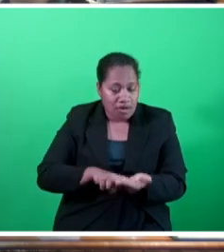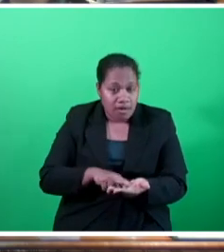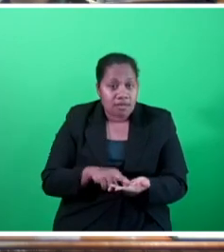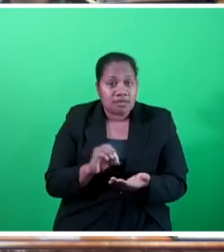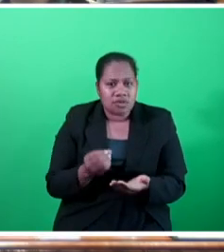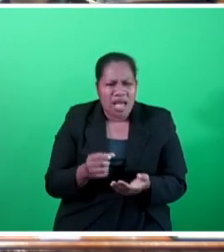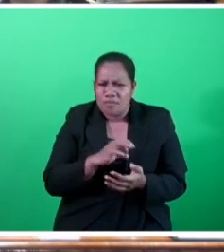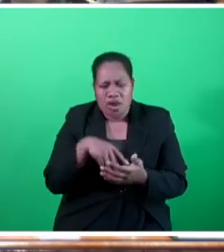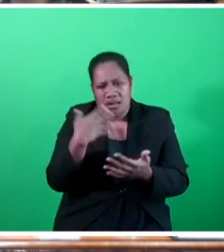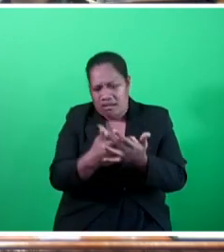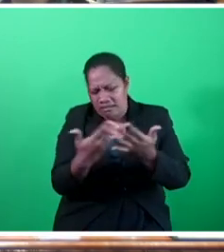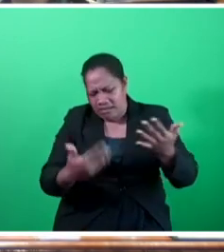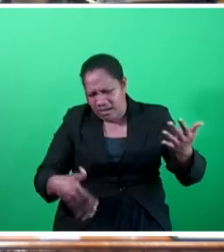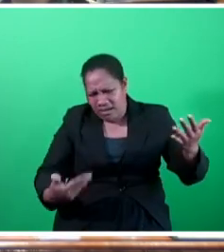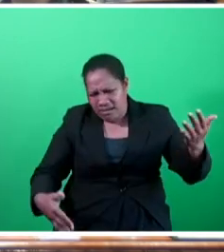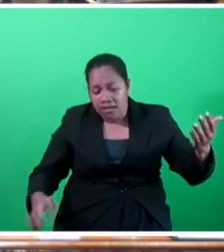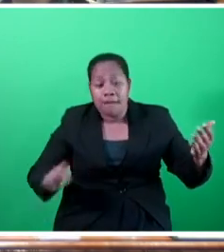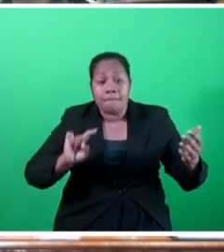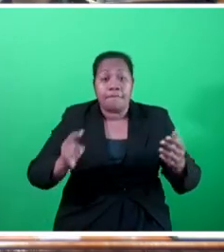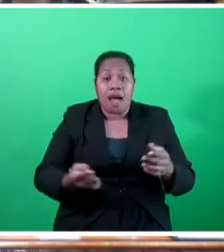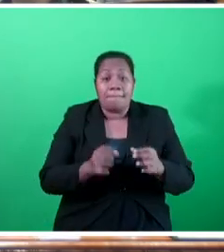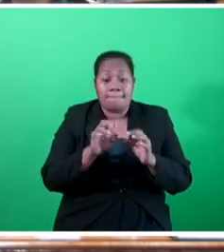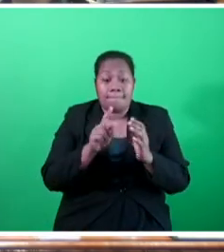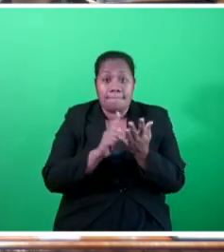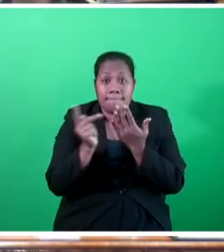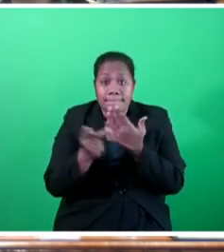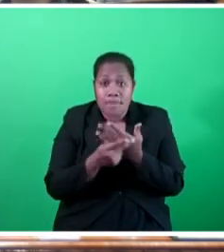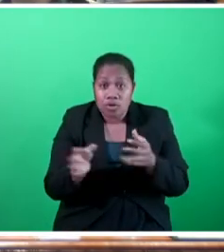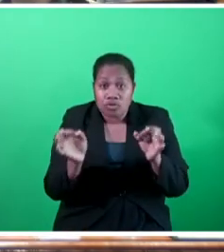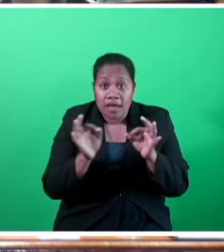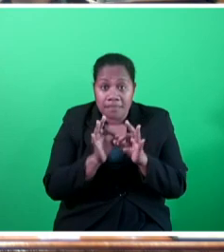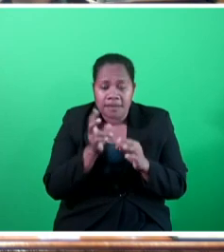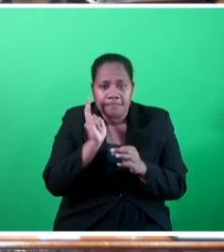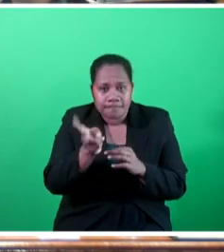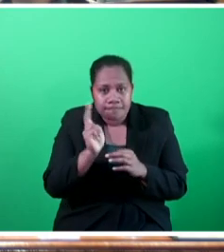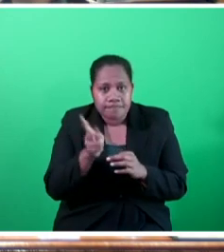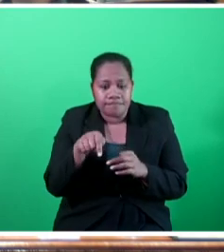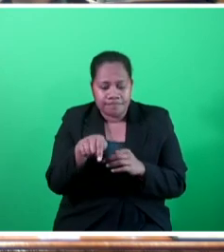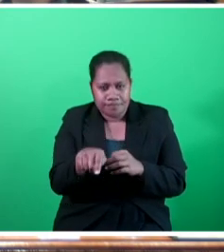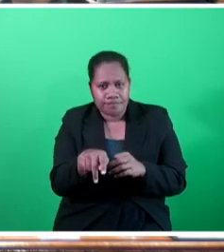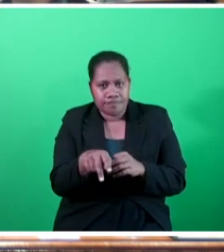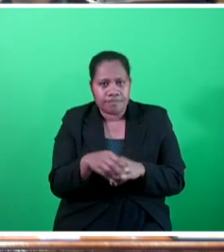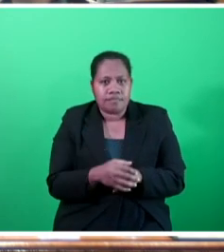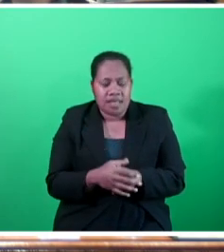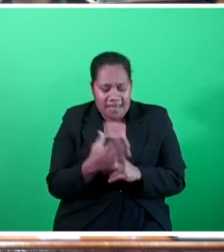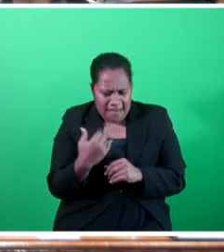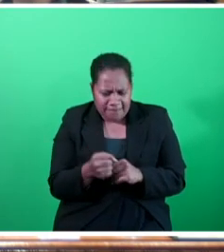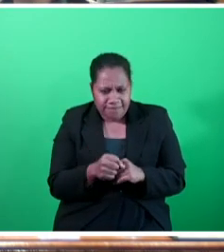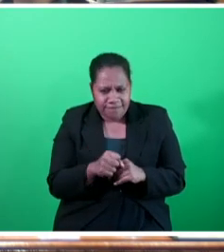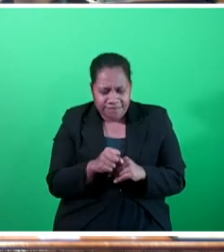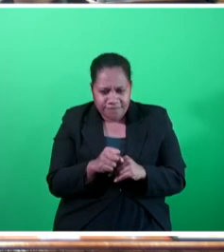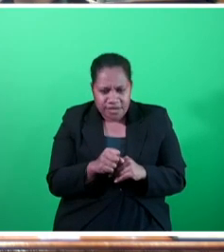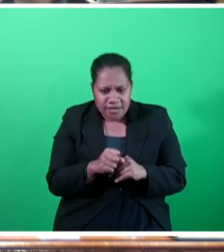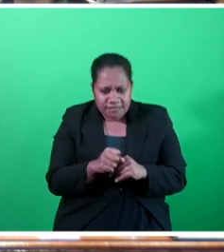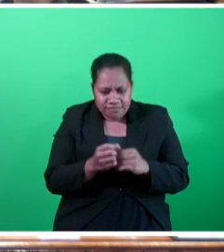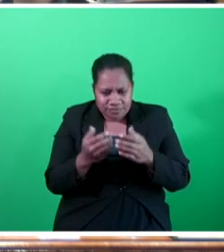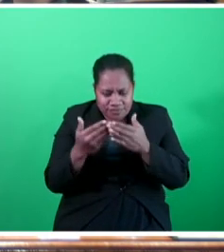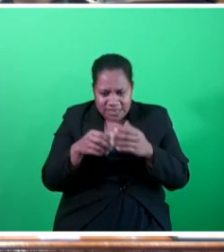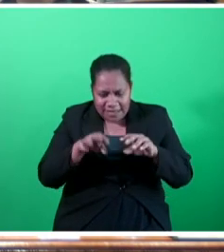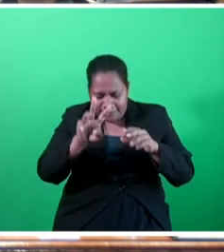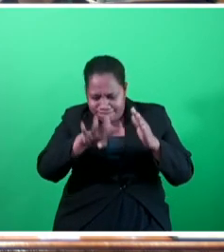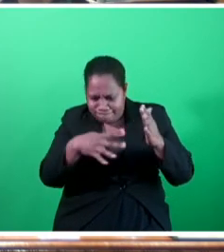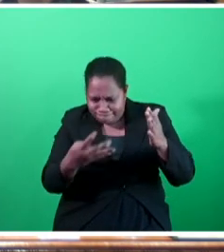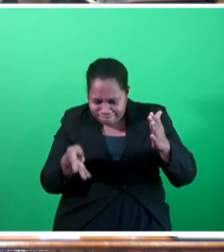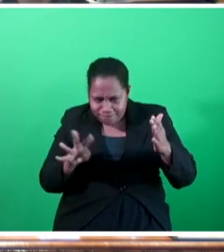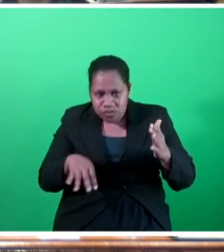way of Project B, again, Yachio is engineering, is undertaking the feasibility study for this. It again